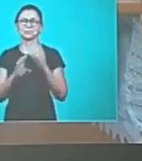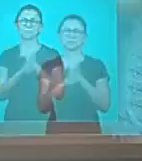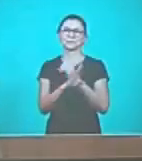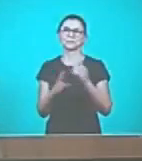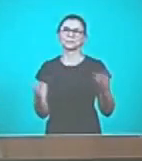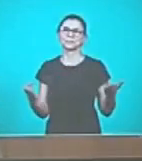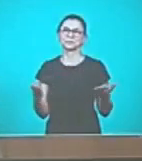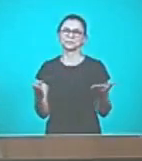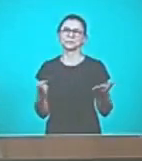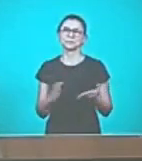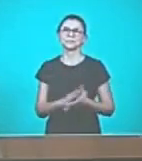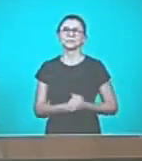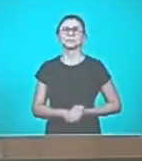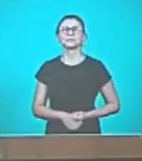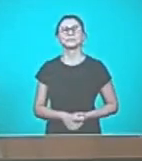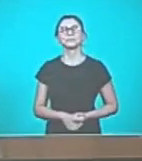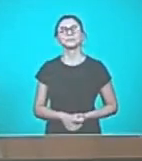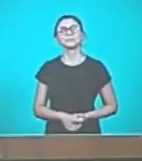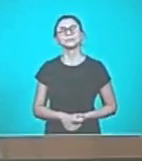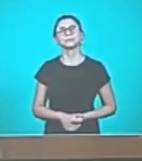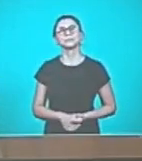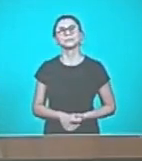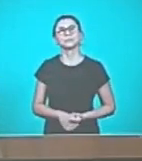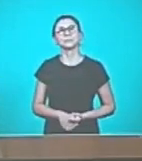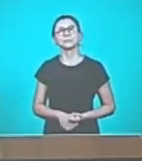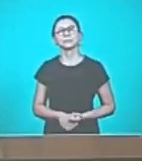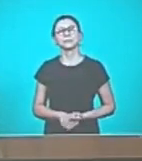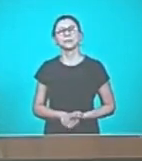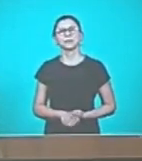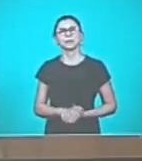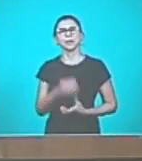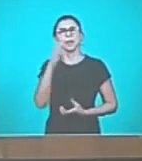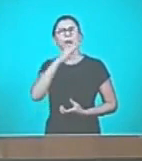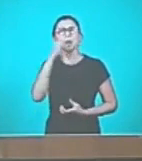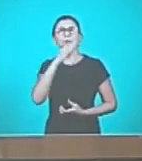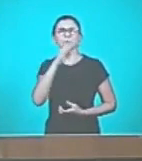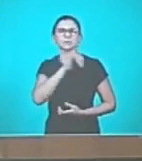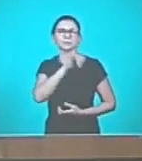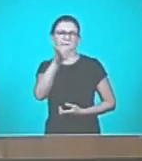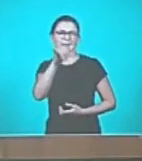well. So we're going to relate to the brethren a few